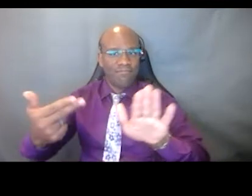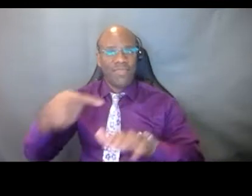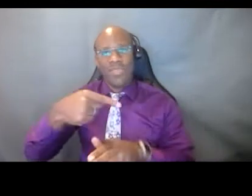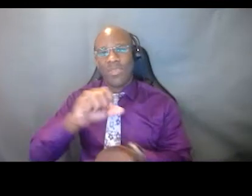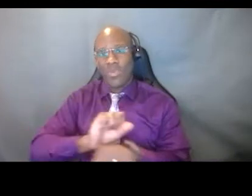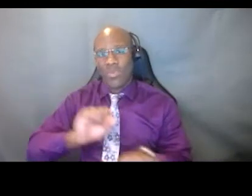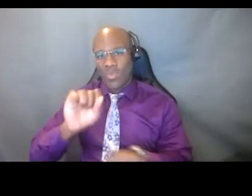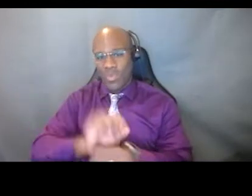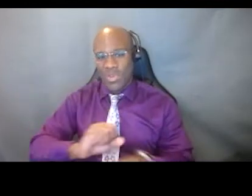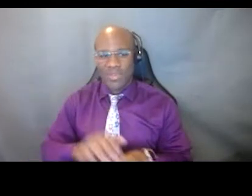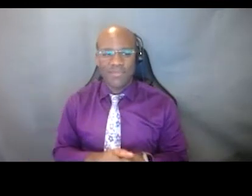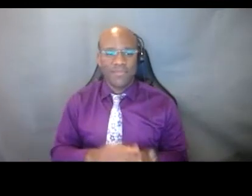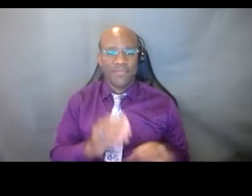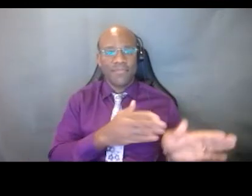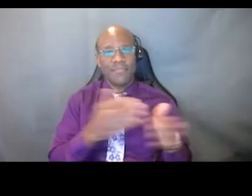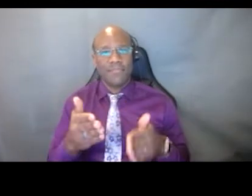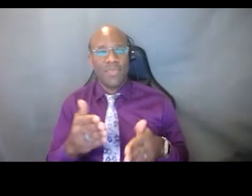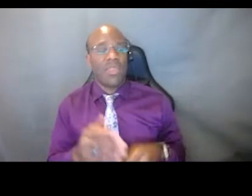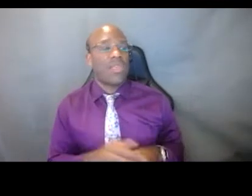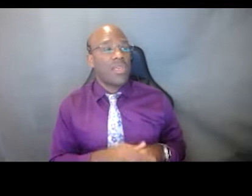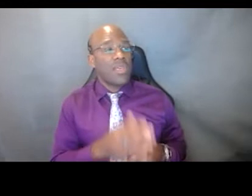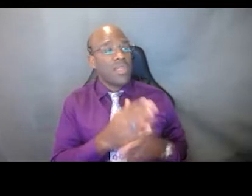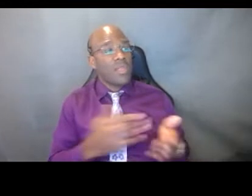So some of our goals and objectives,